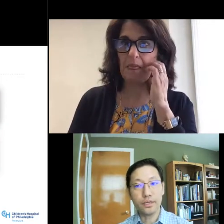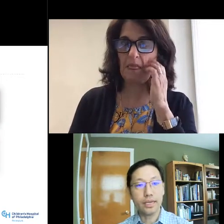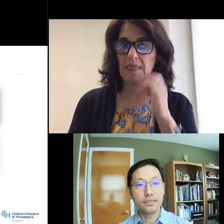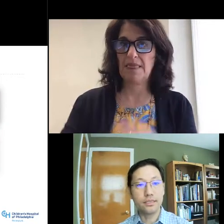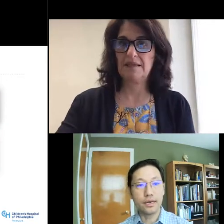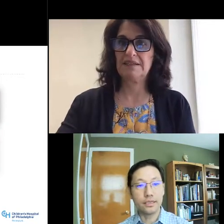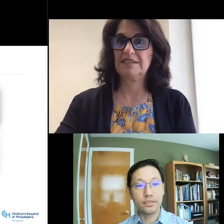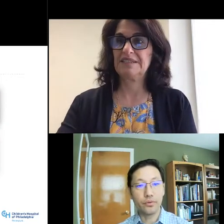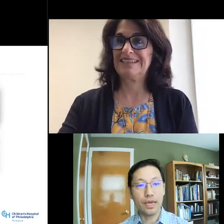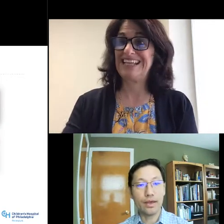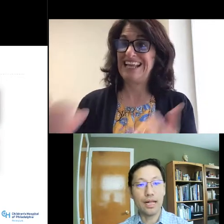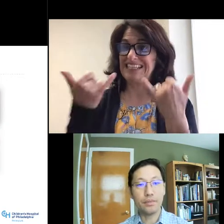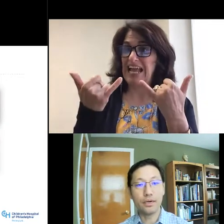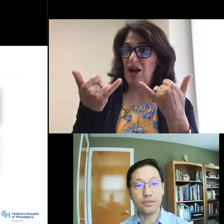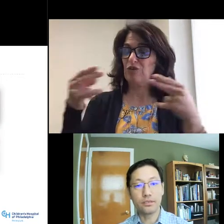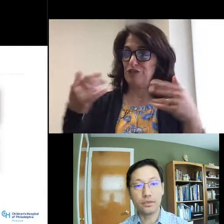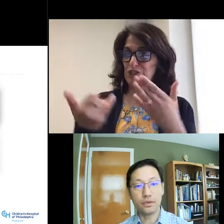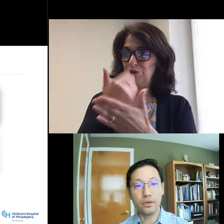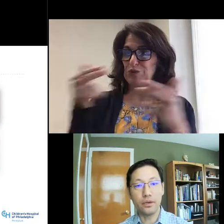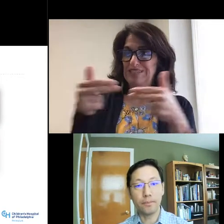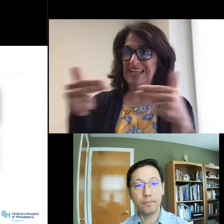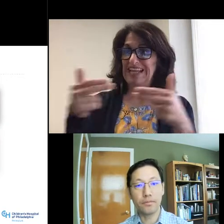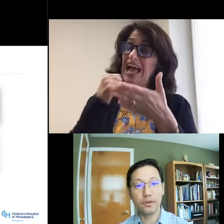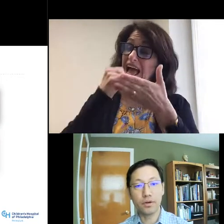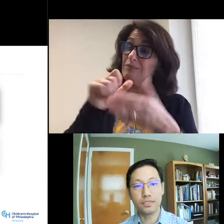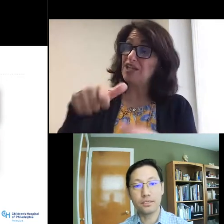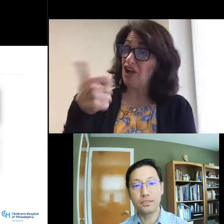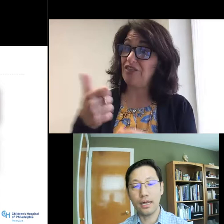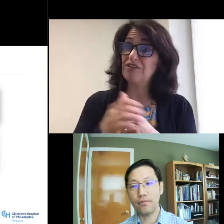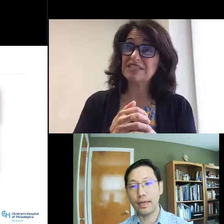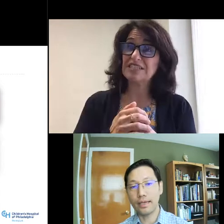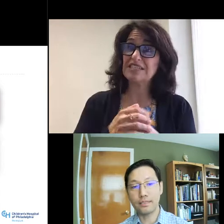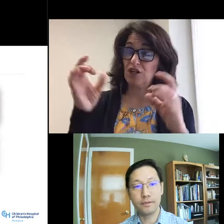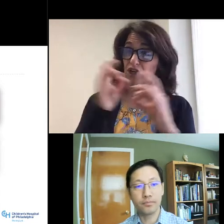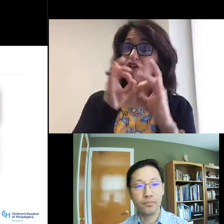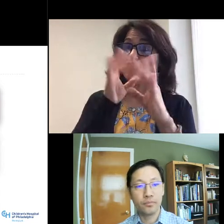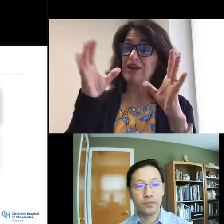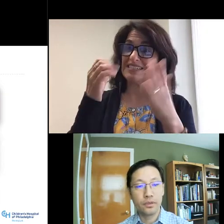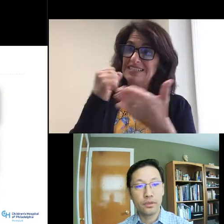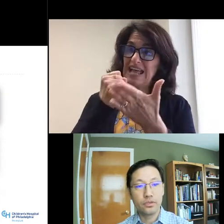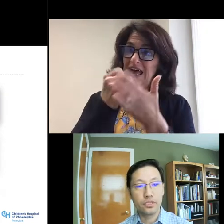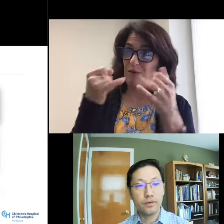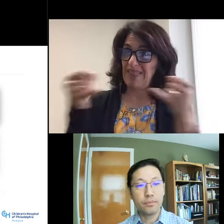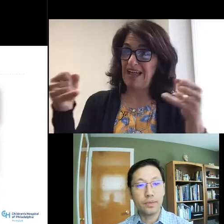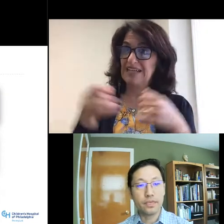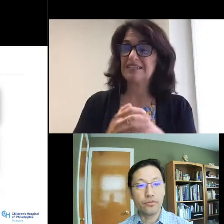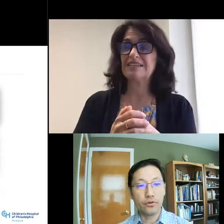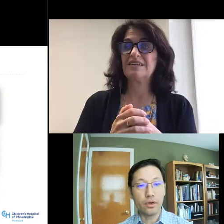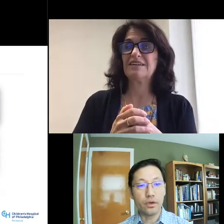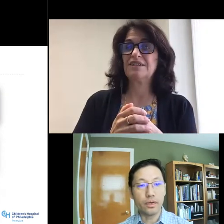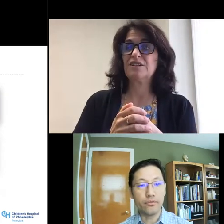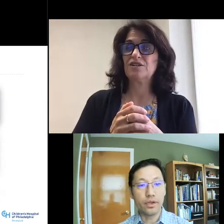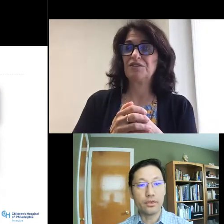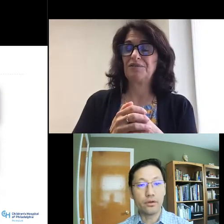Going to the next slide, so we have helping others, crisis helplines. So despite the best